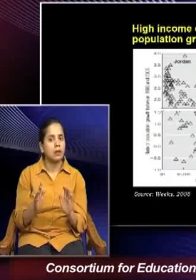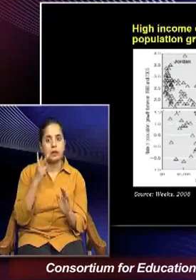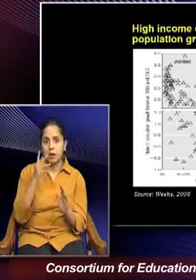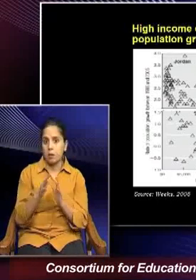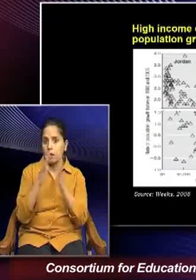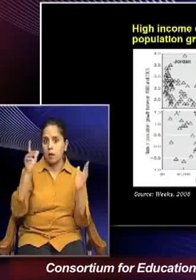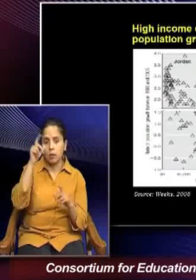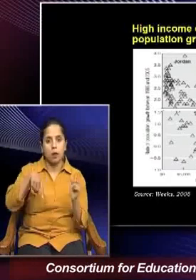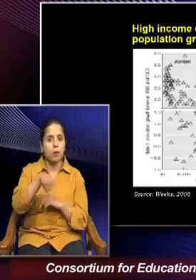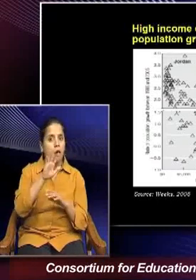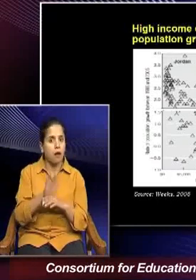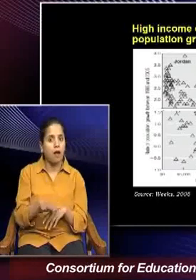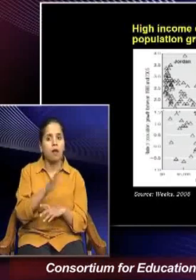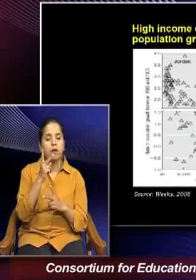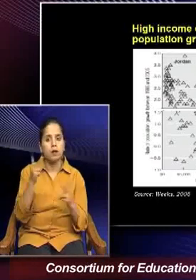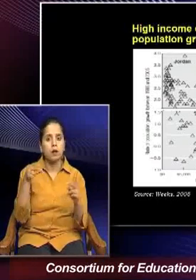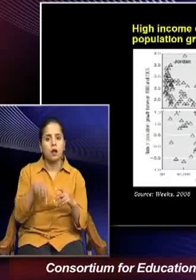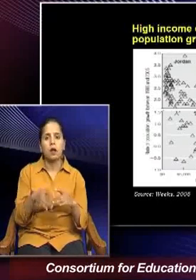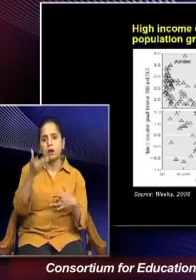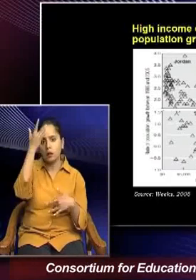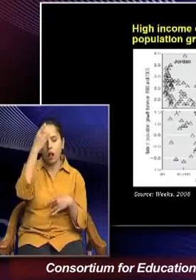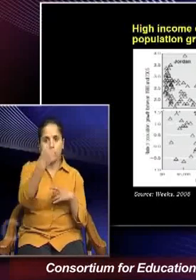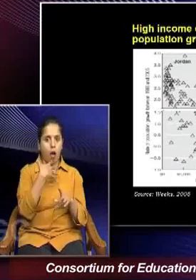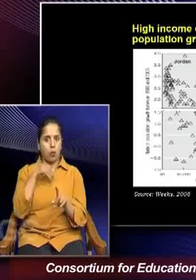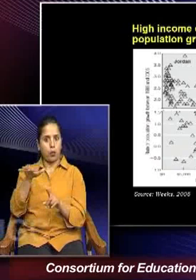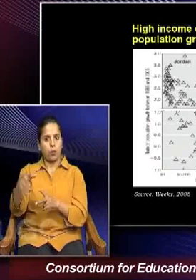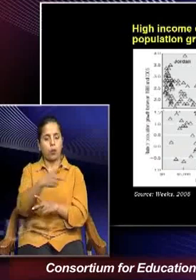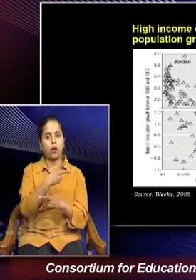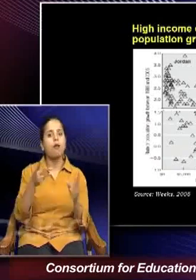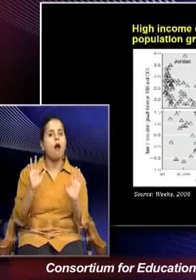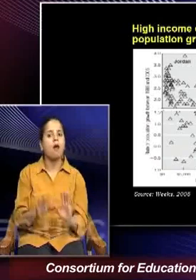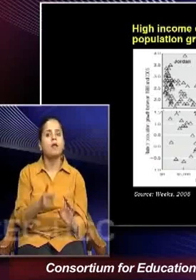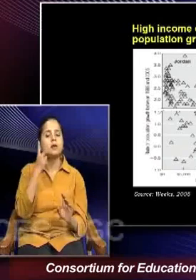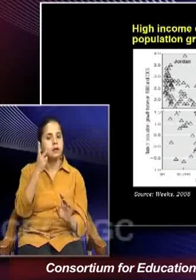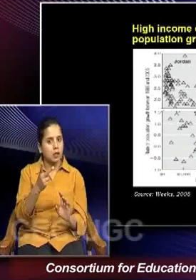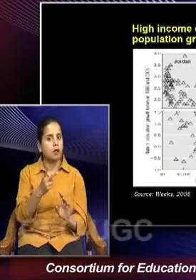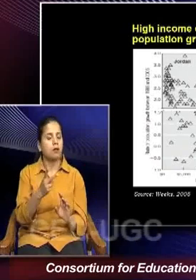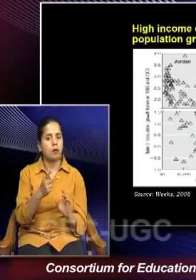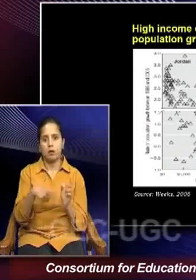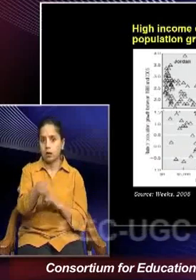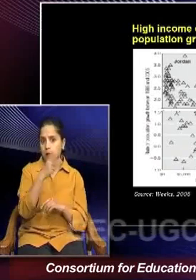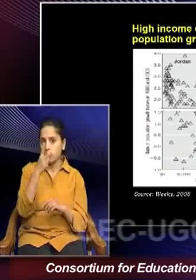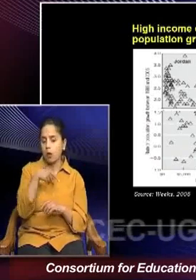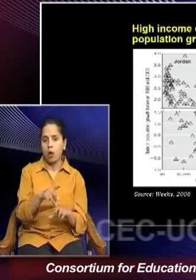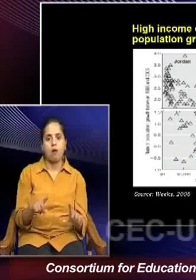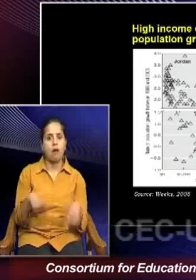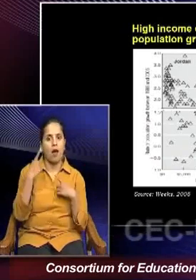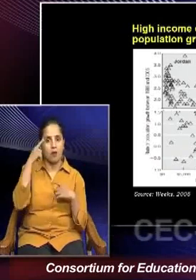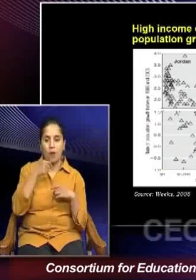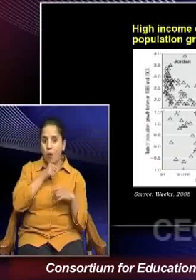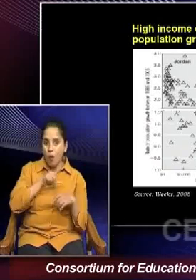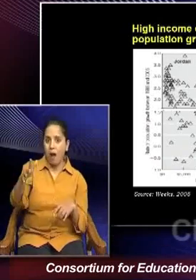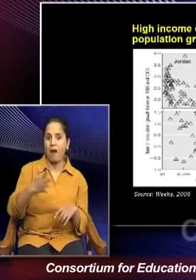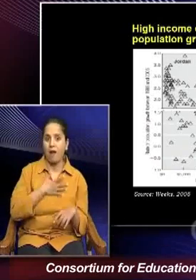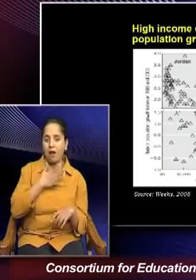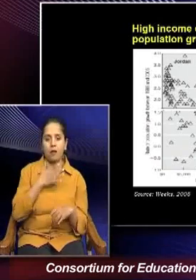people are afflicted with communicable diseases, infectious diseases, and therefore the life expectancy in several of